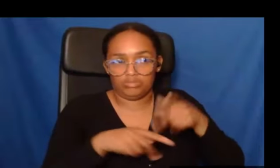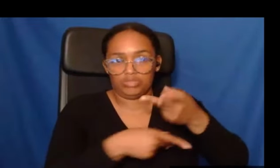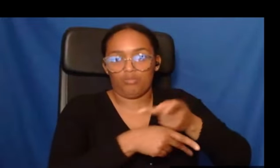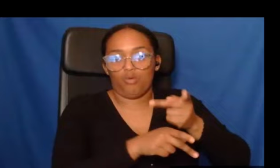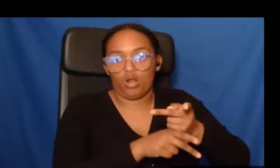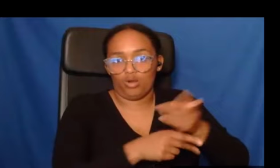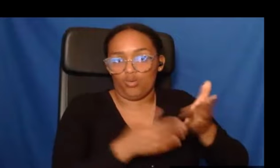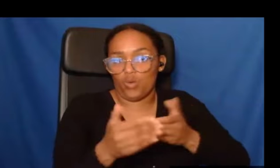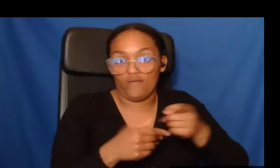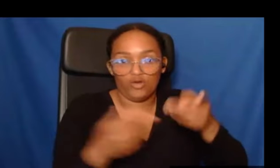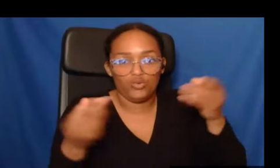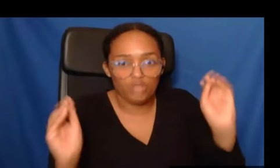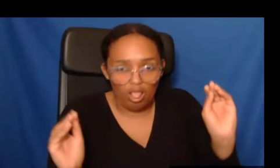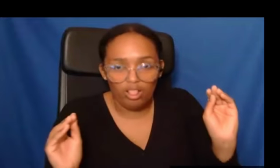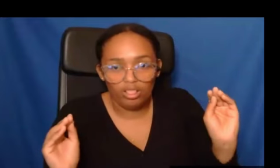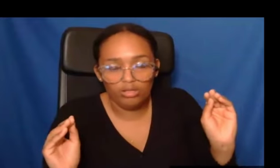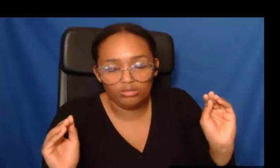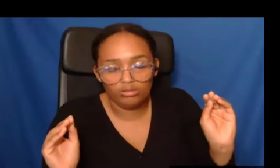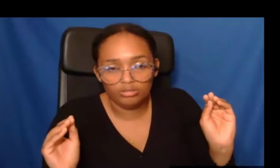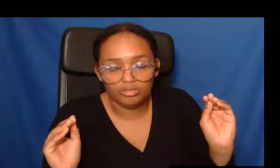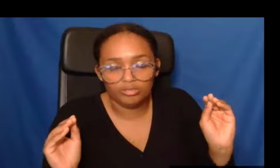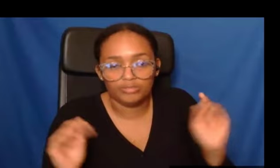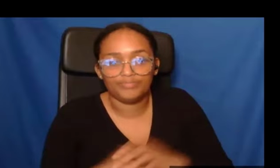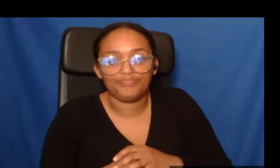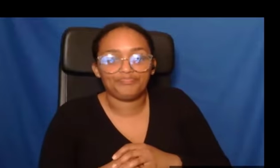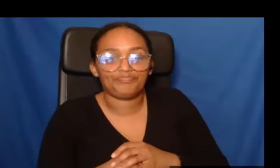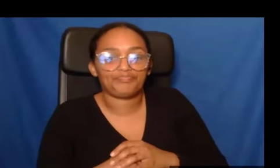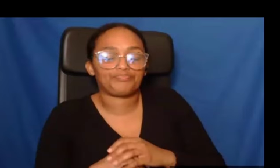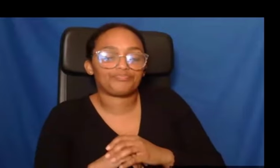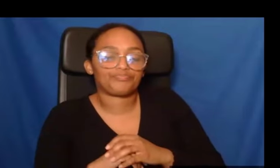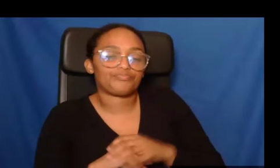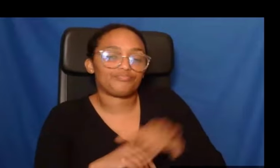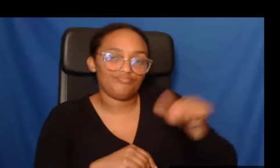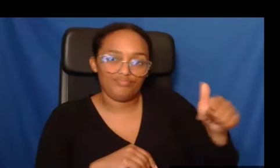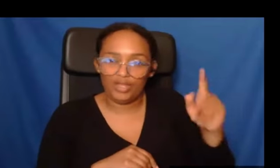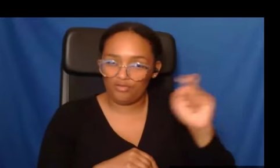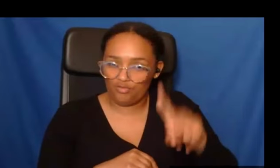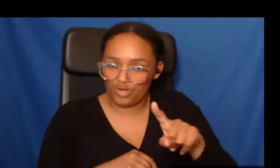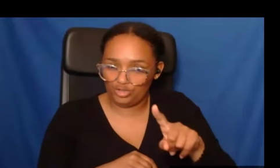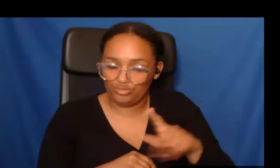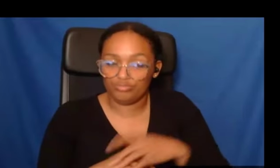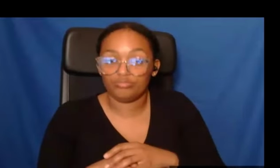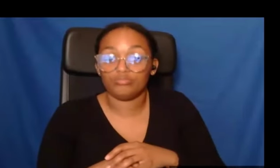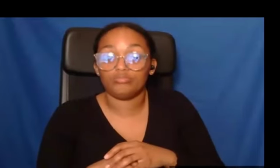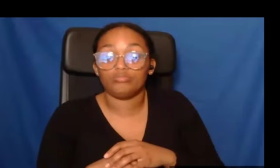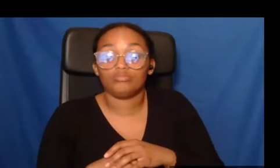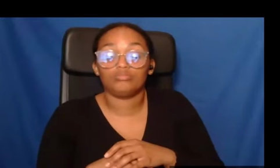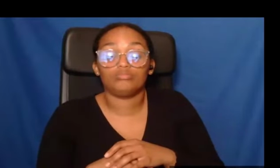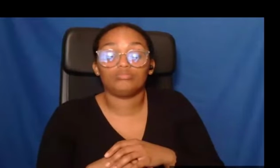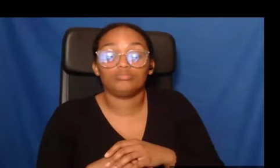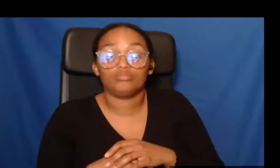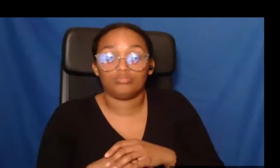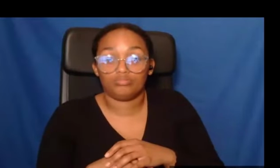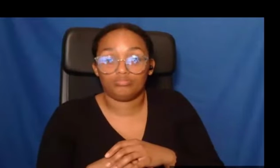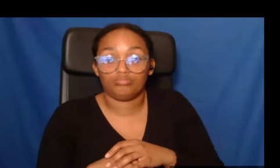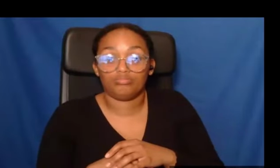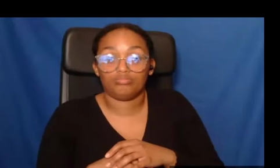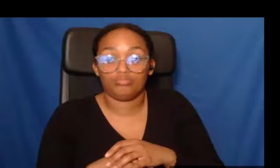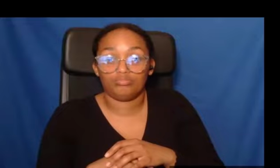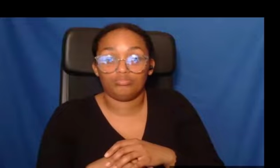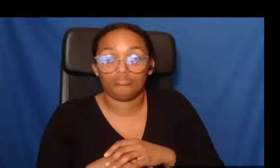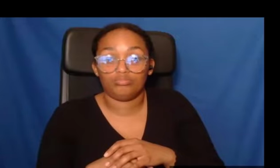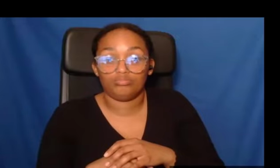sell. We just had another one come in. Do insurers use credit scores when